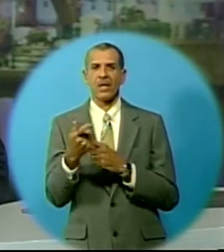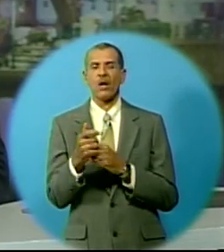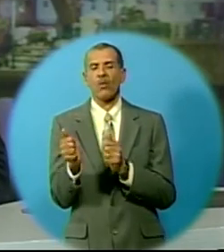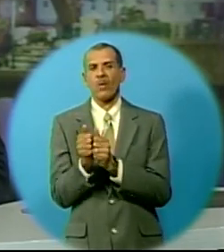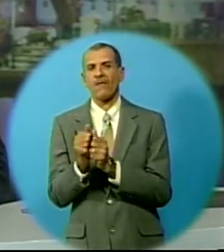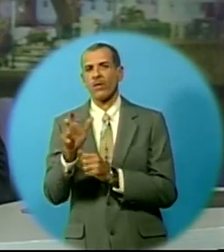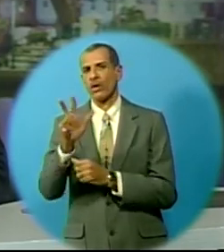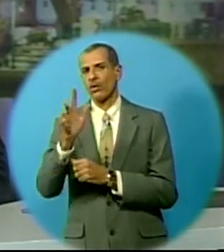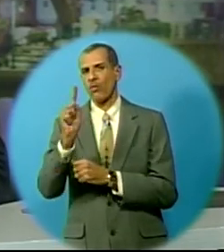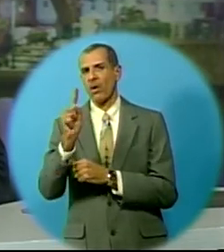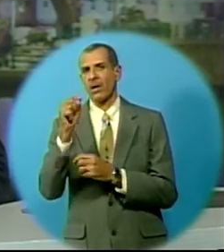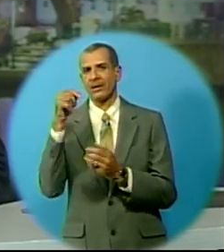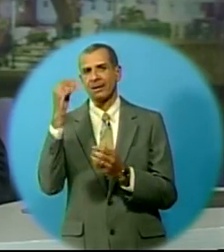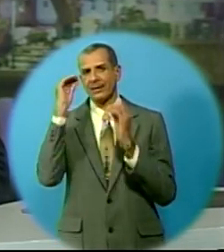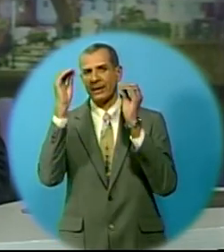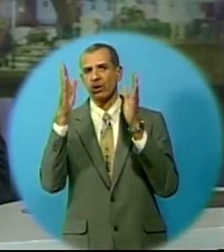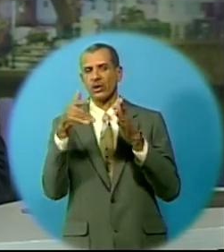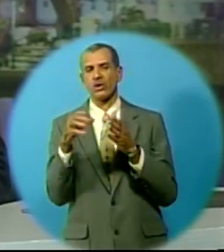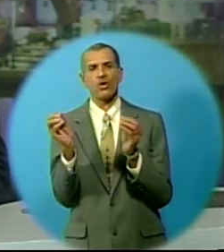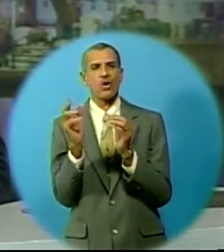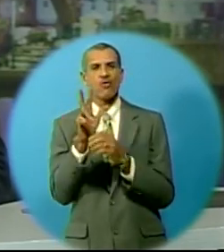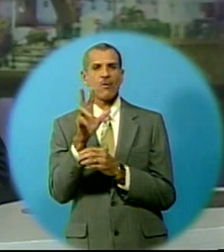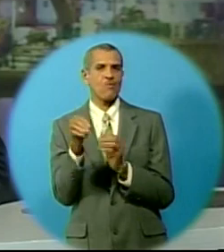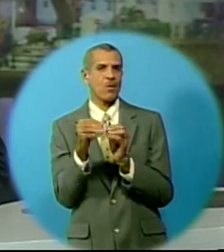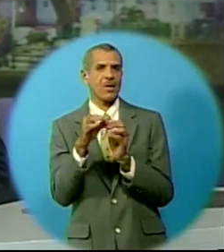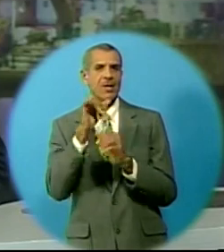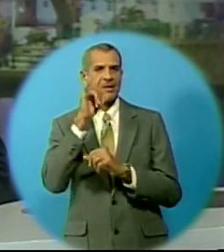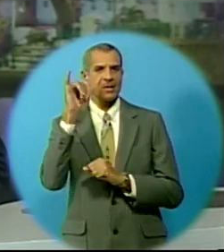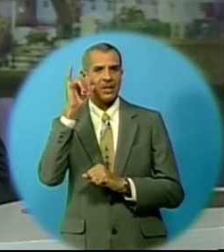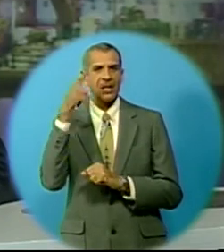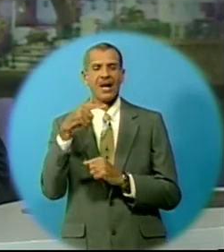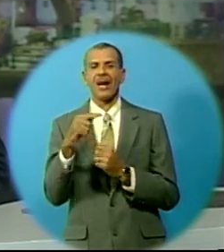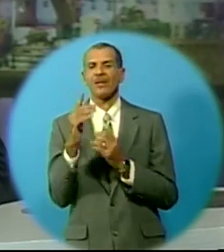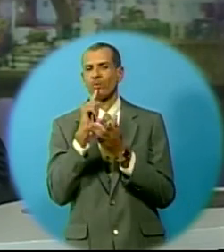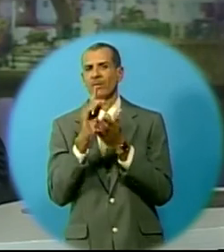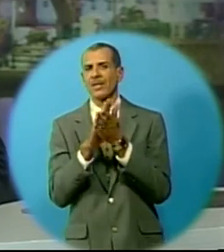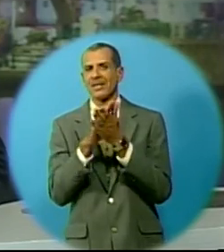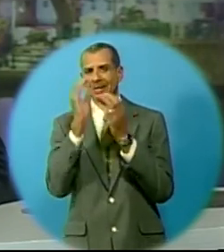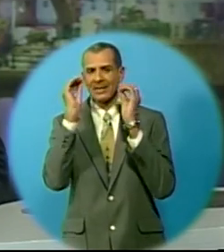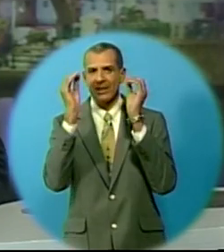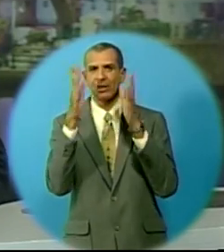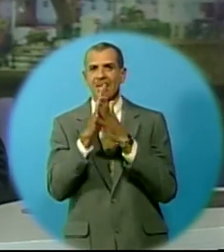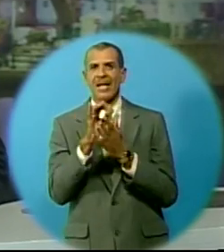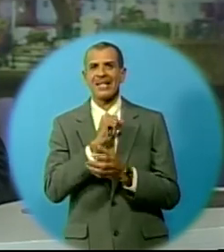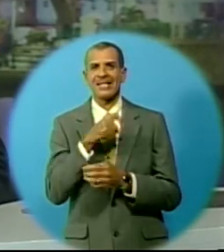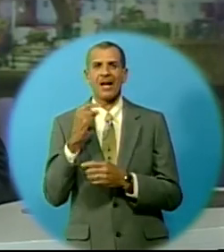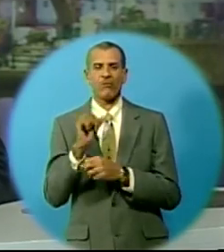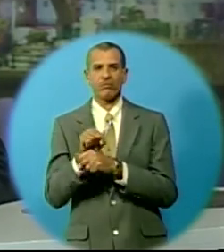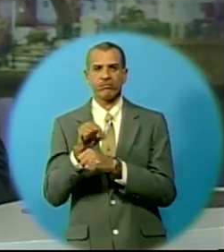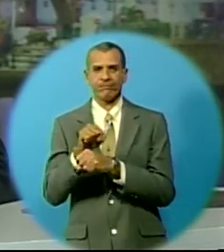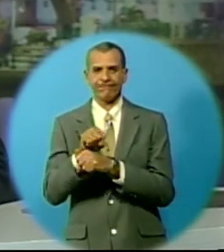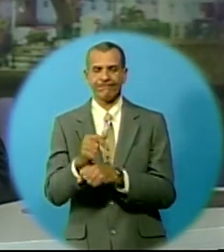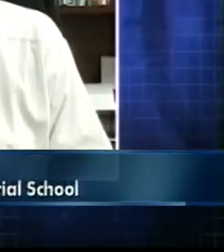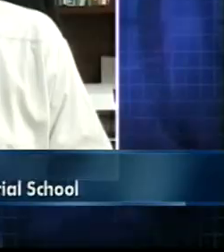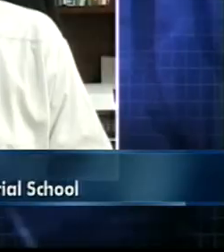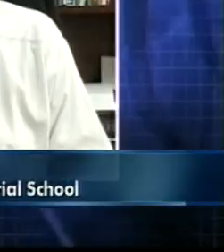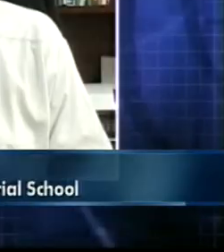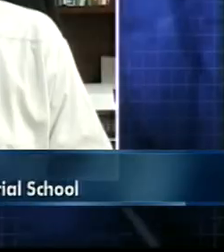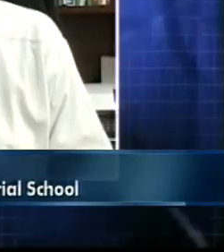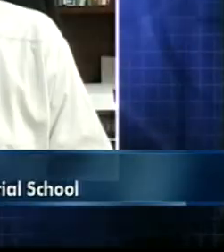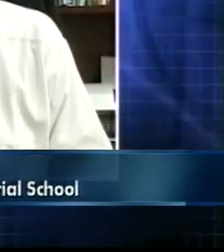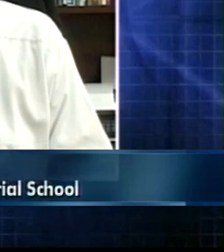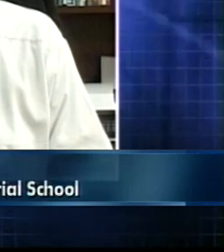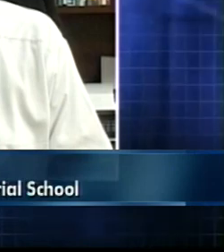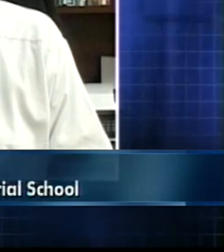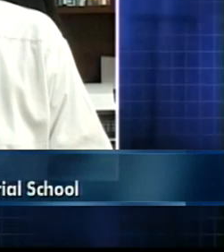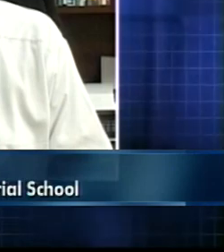teachers, 3 more than yesterday, and he's praising the teachers and other staff who were on the job. Mike Cummins,